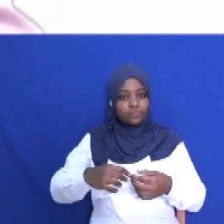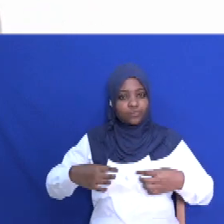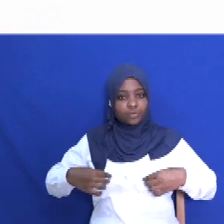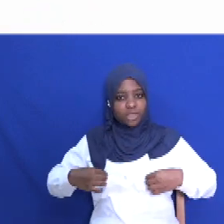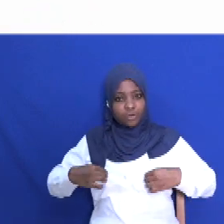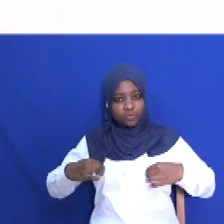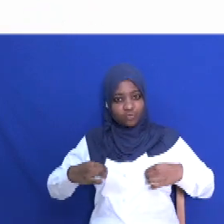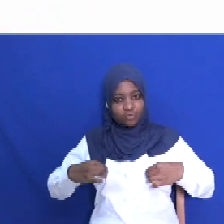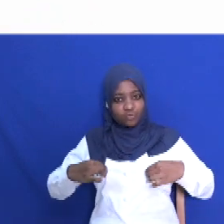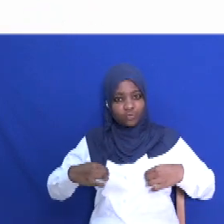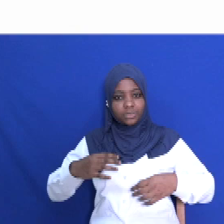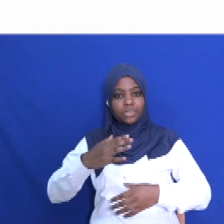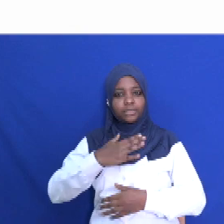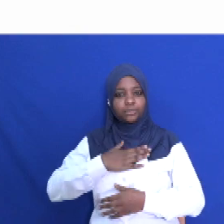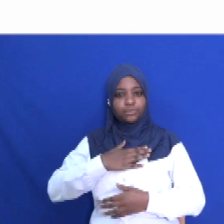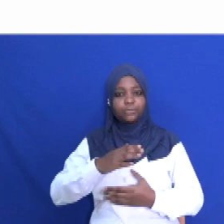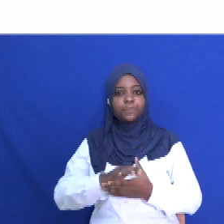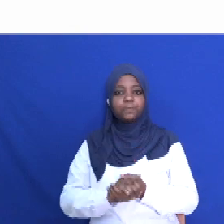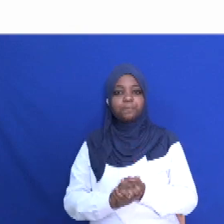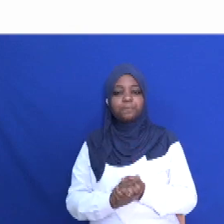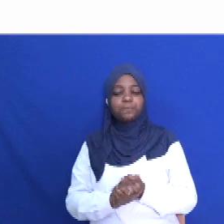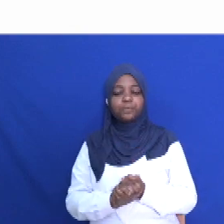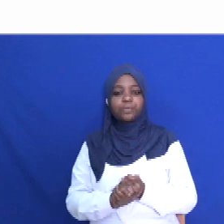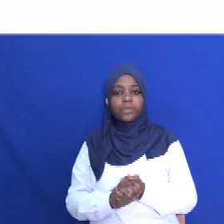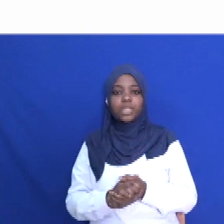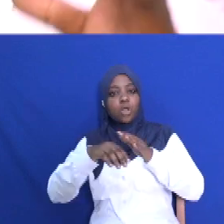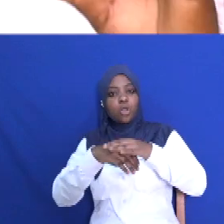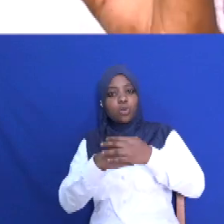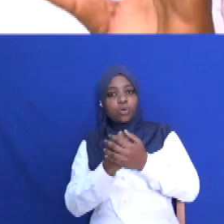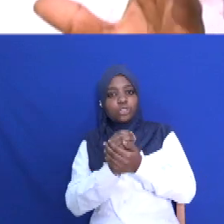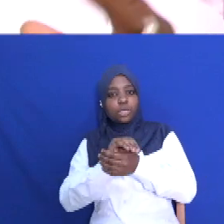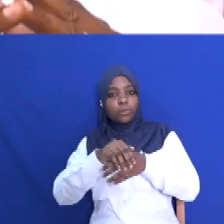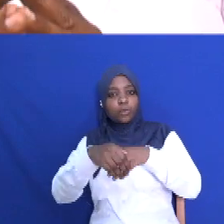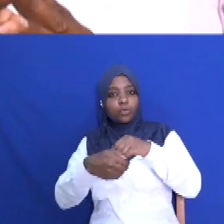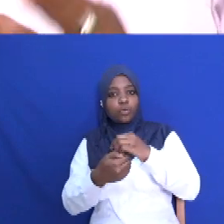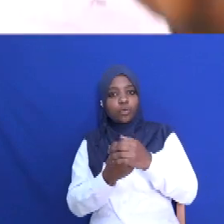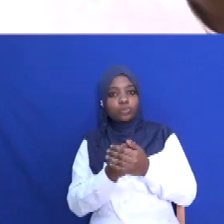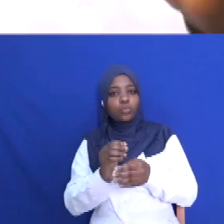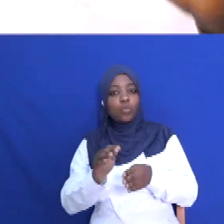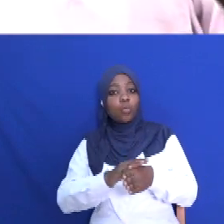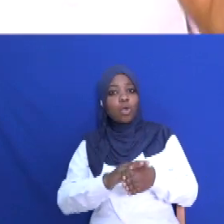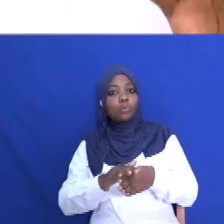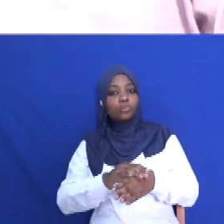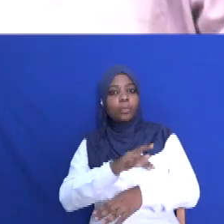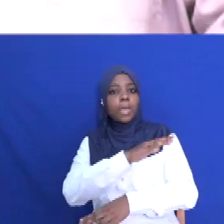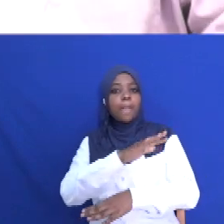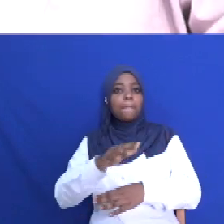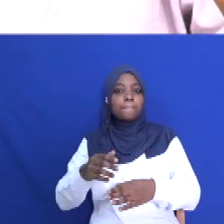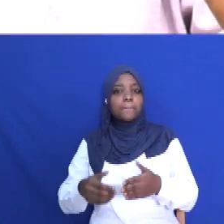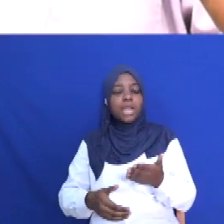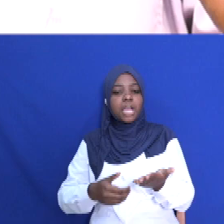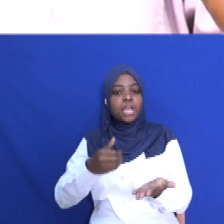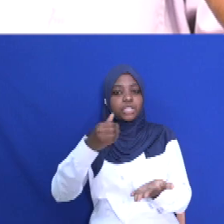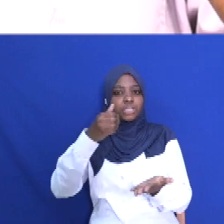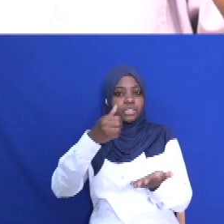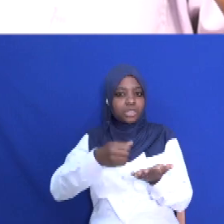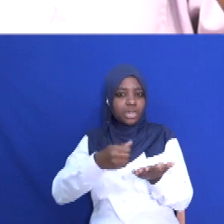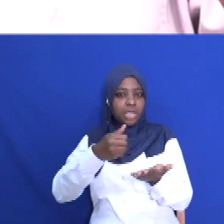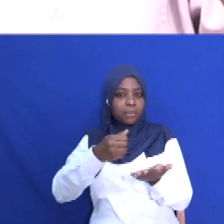read your books. What I want you to do an